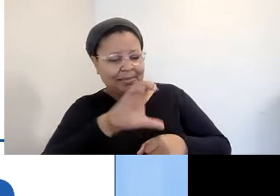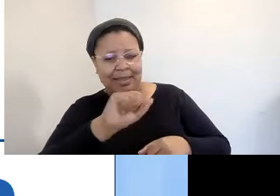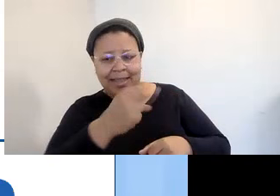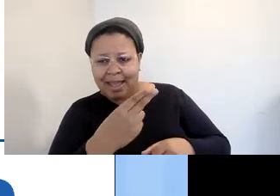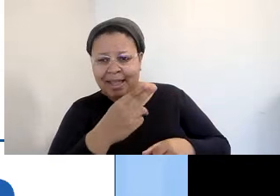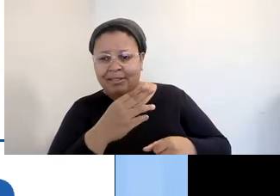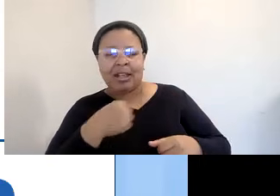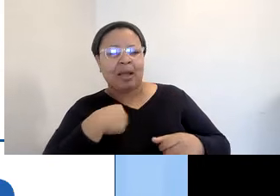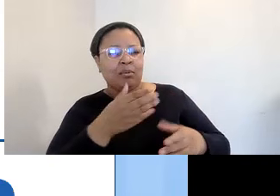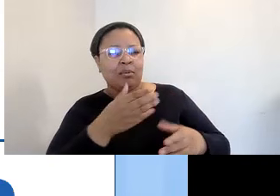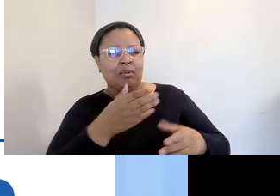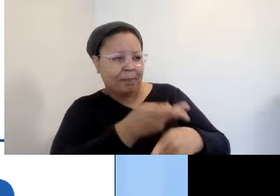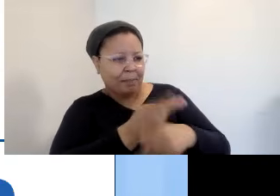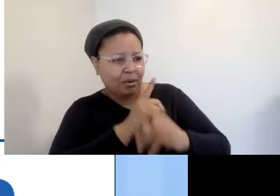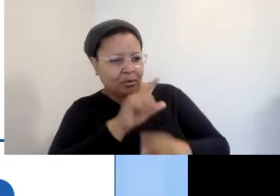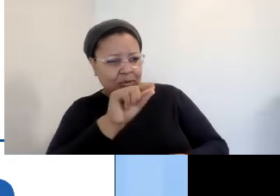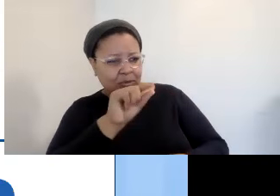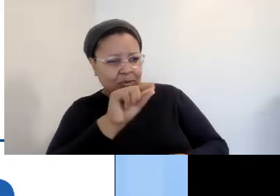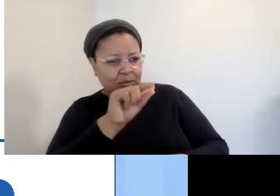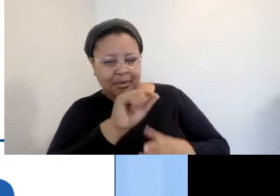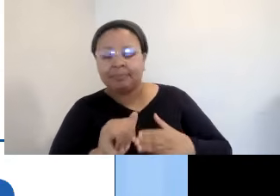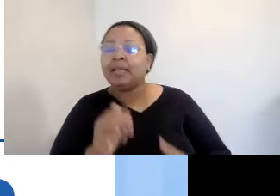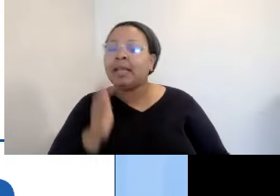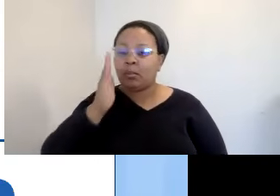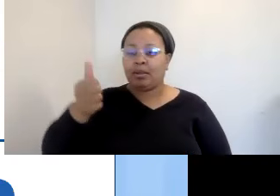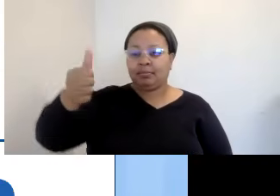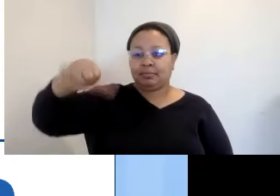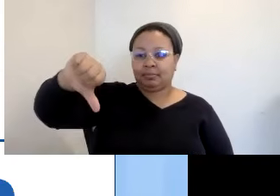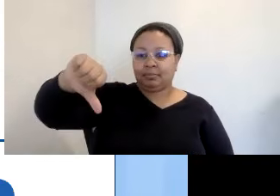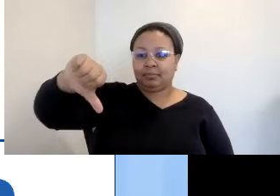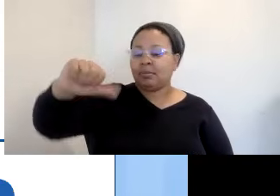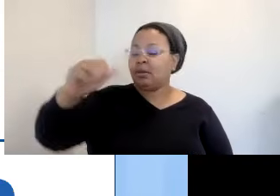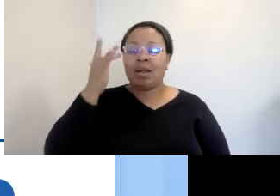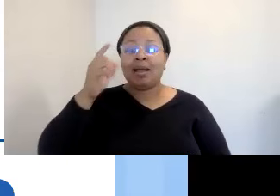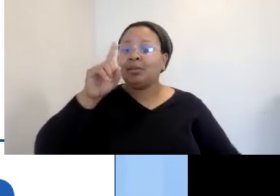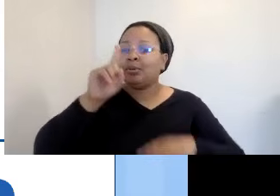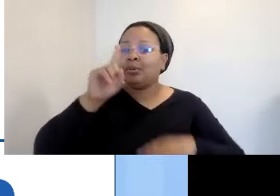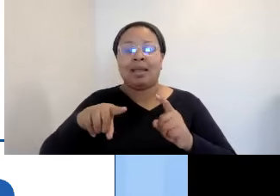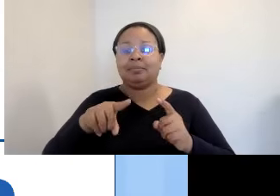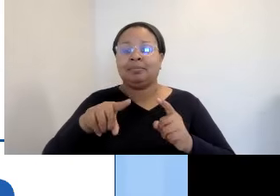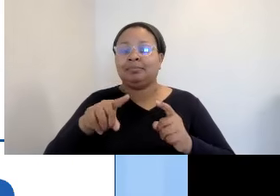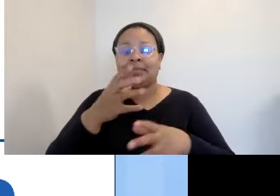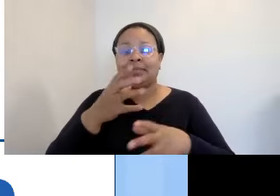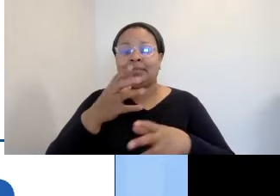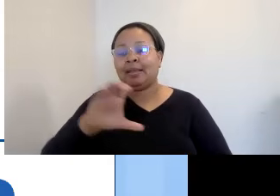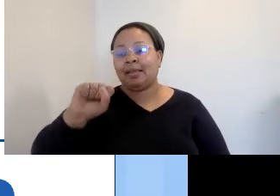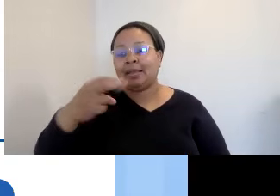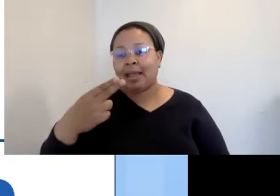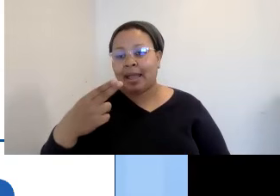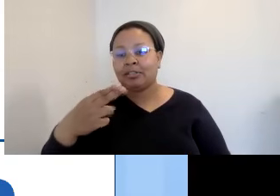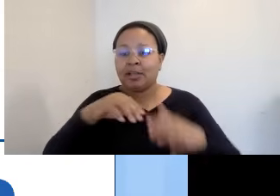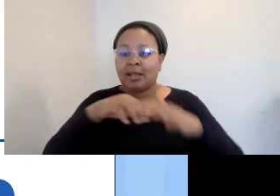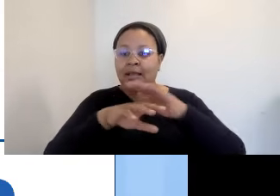borrow $20? It's going to be declined because there's no cash access. Once again, a protection safeguard. We don't want